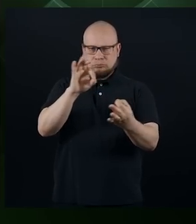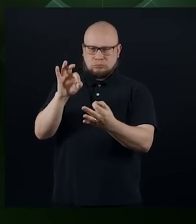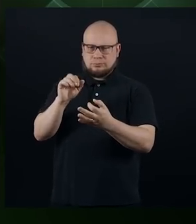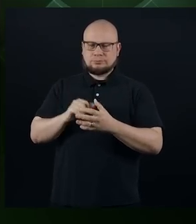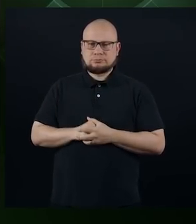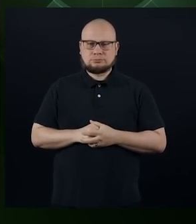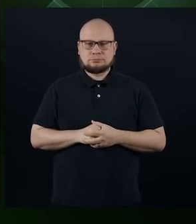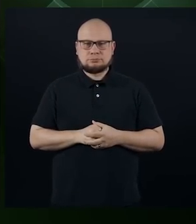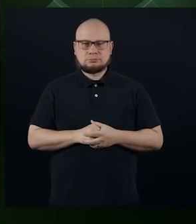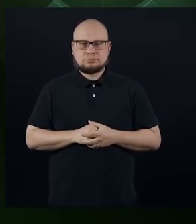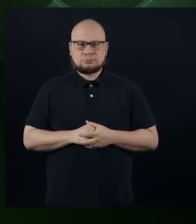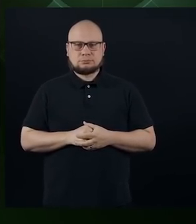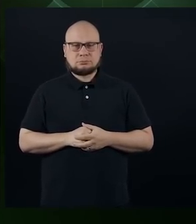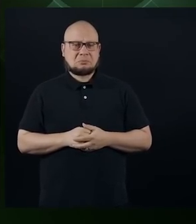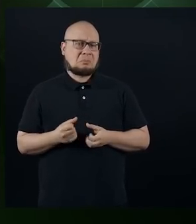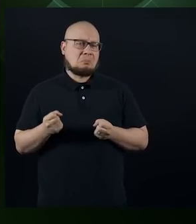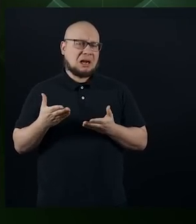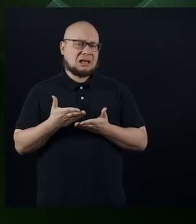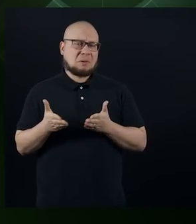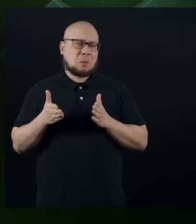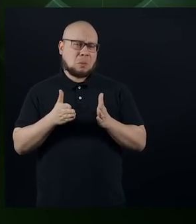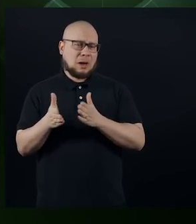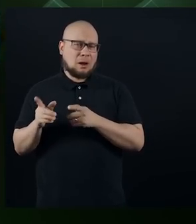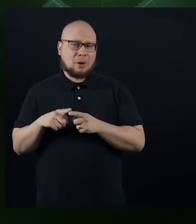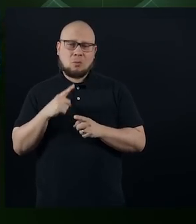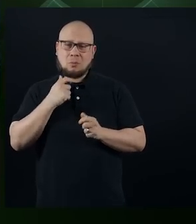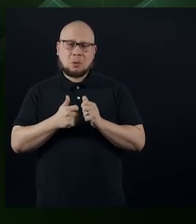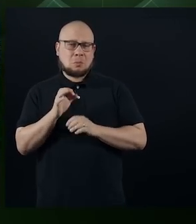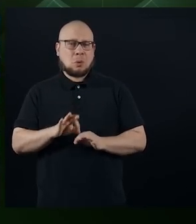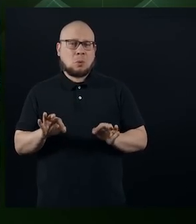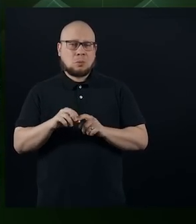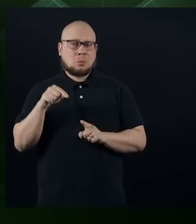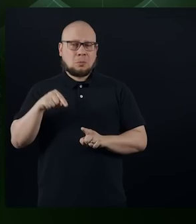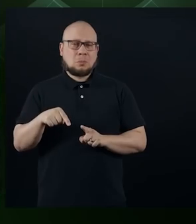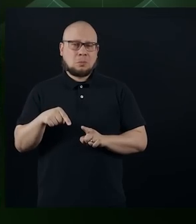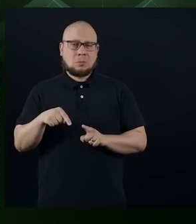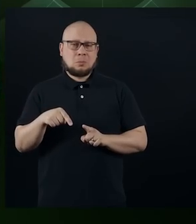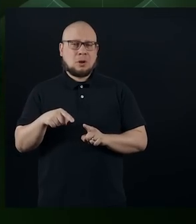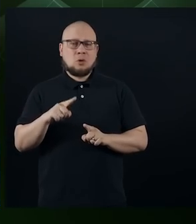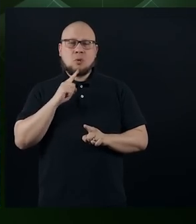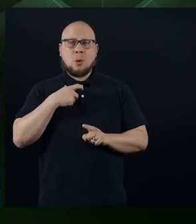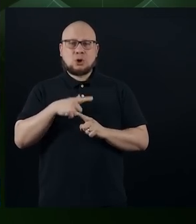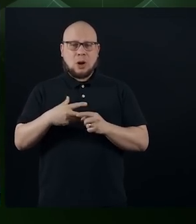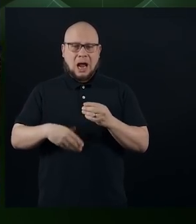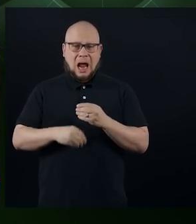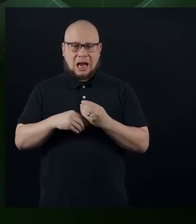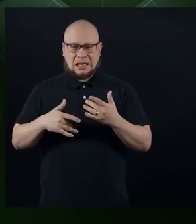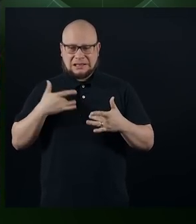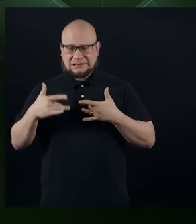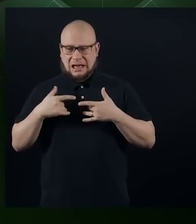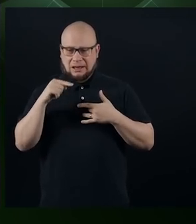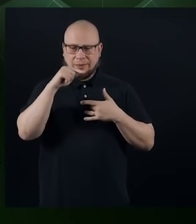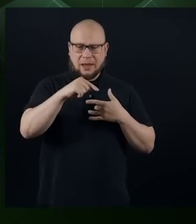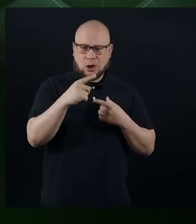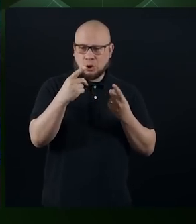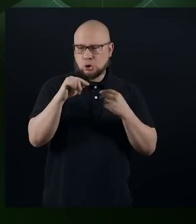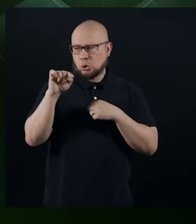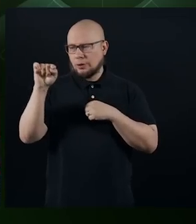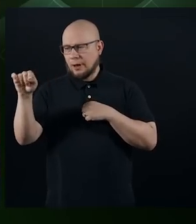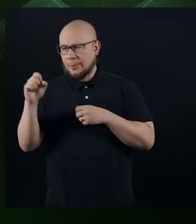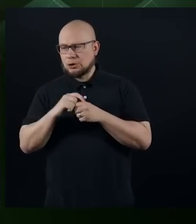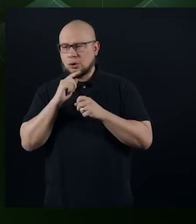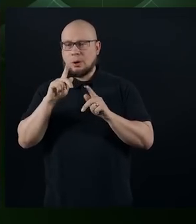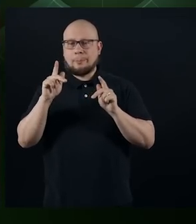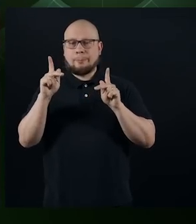lot of different ways that we can do it, but the main thing is that we just make it constantly like exciting point here, area of interest there, so that